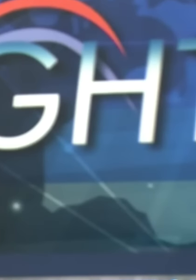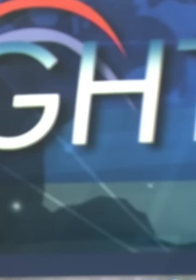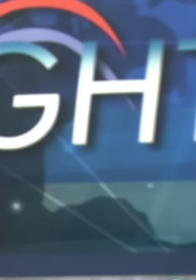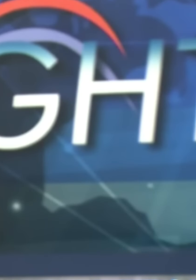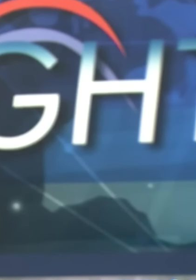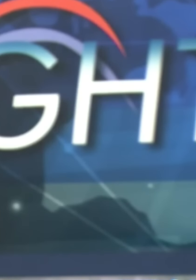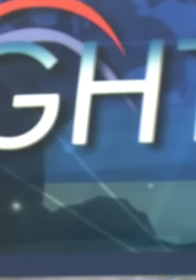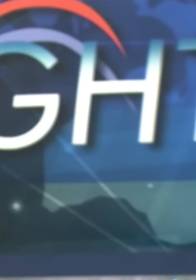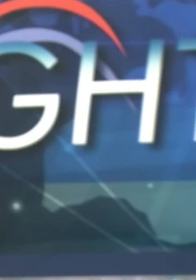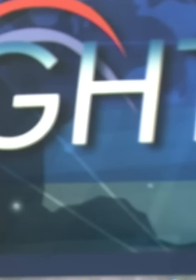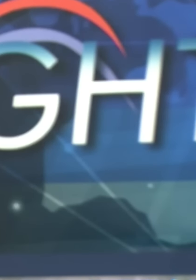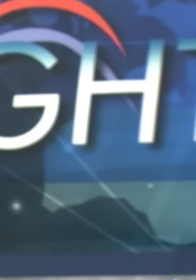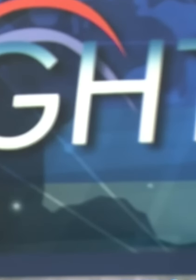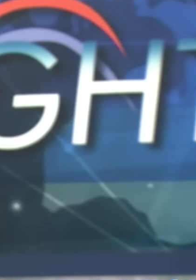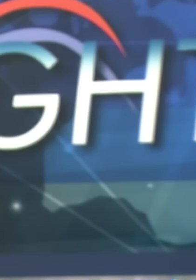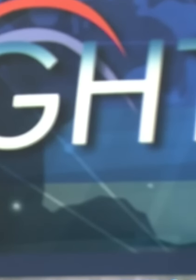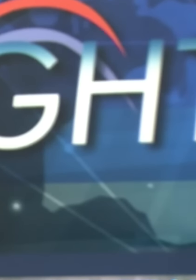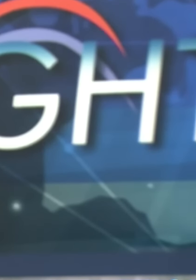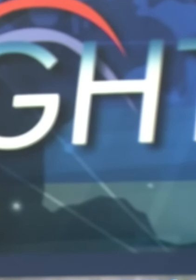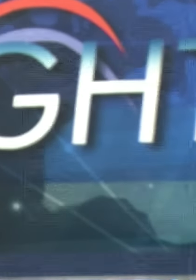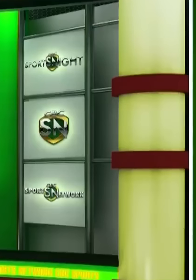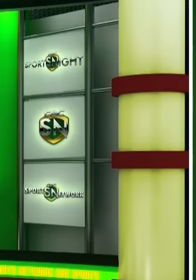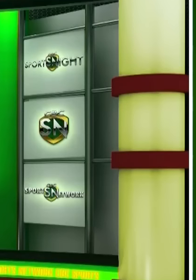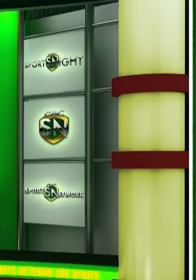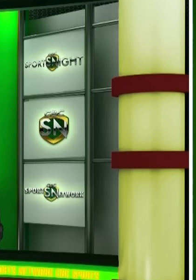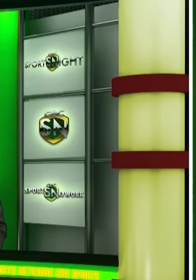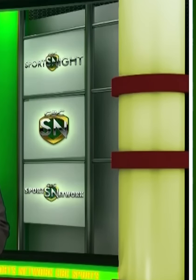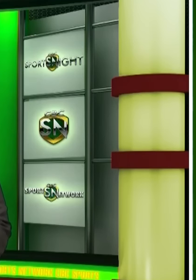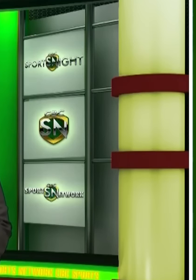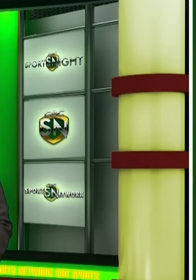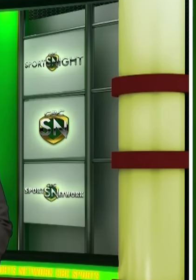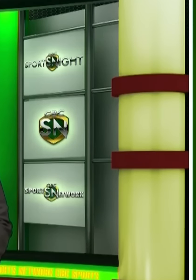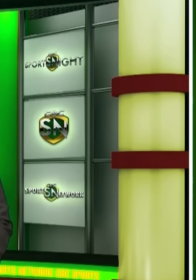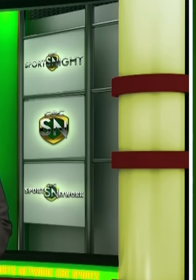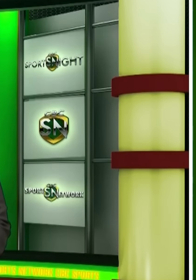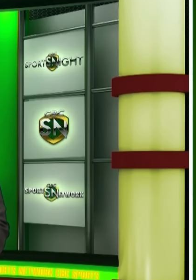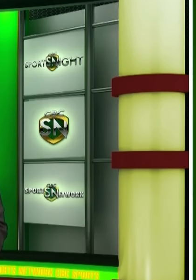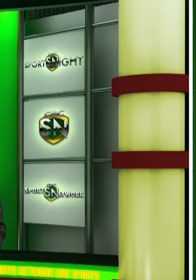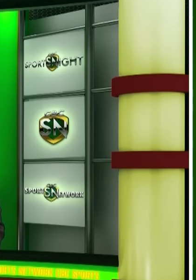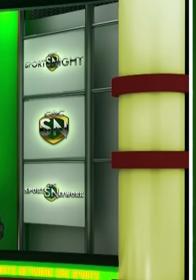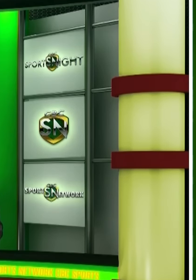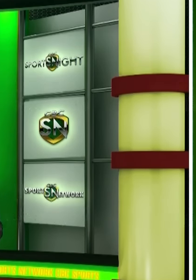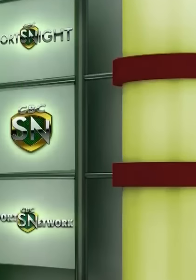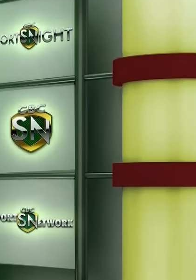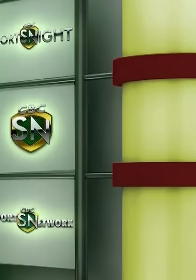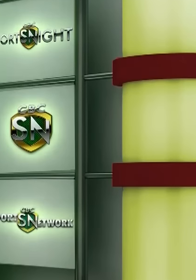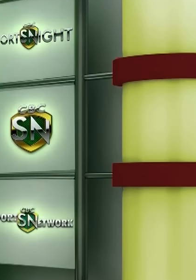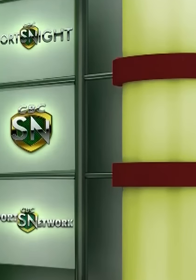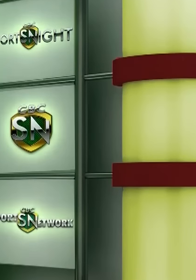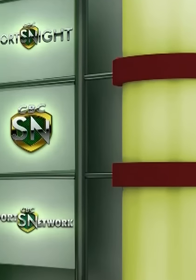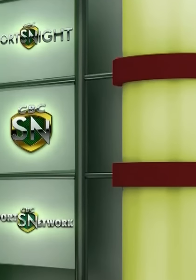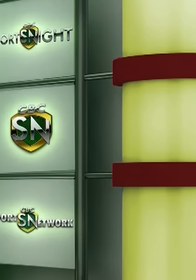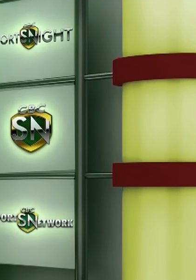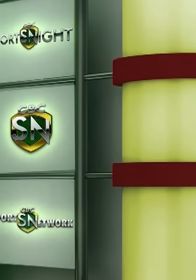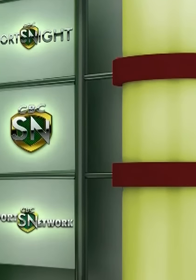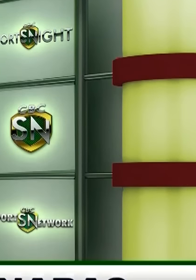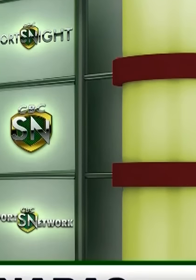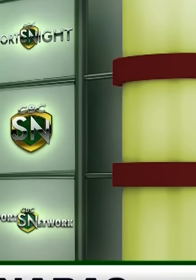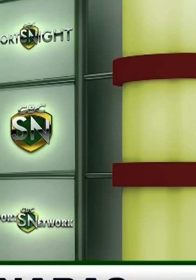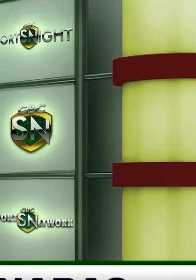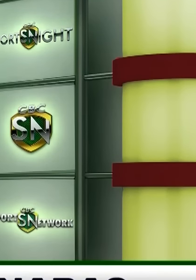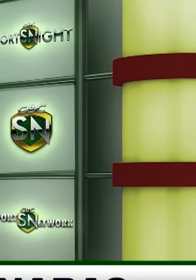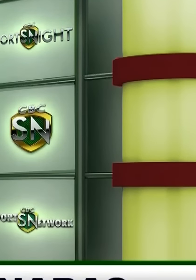We head back over to Damien Best in the sports studio now for the second half in sports. Damien? Thanks so much, Lisa. Well, Guardian Group Pride of Villa